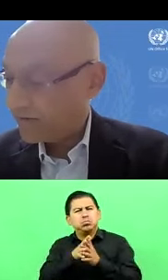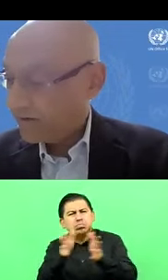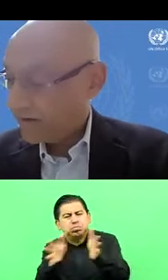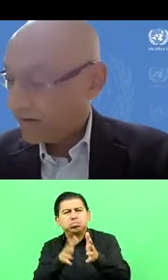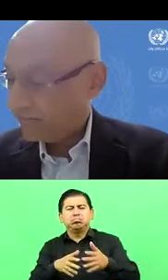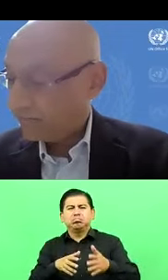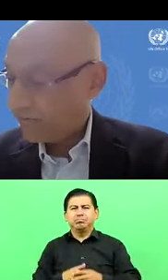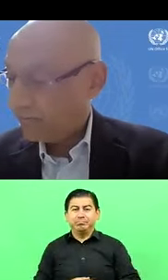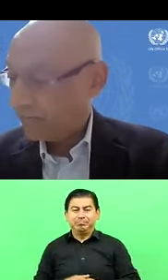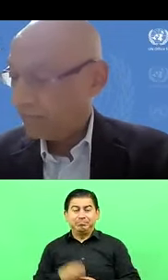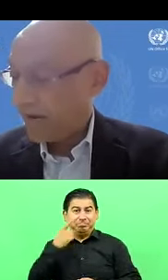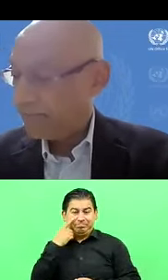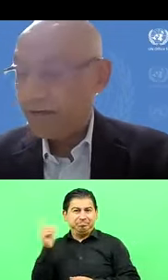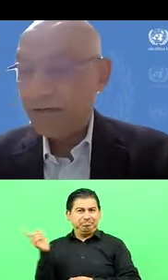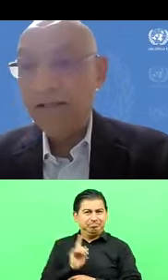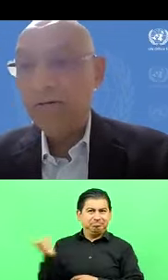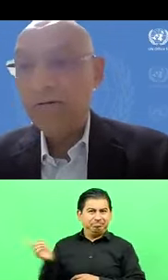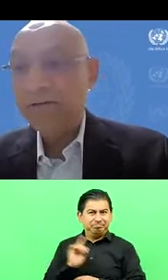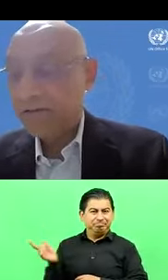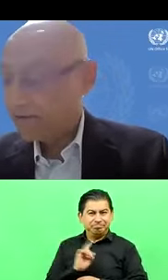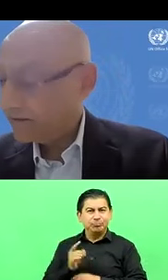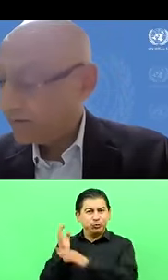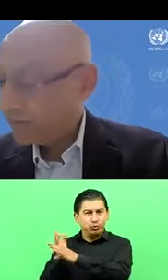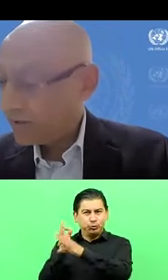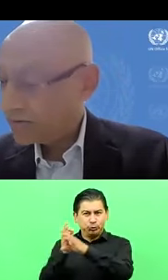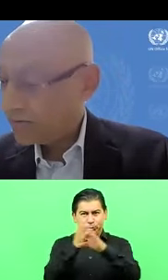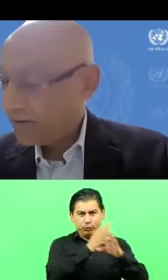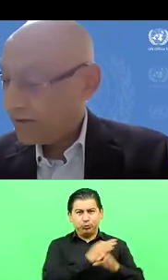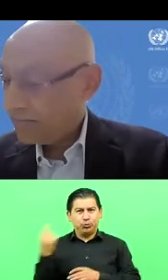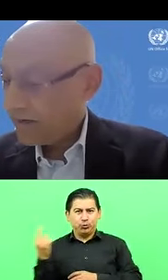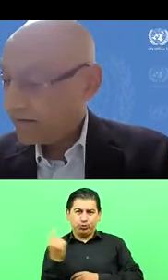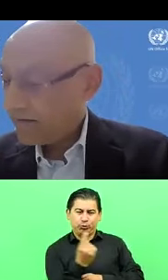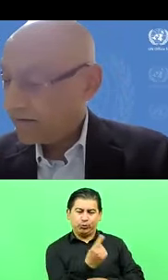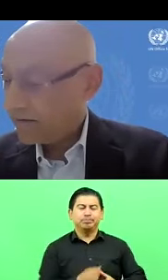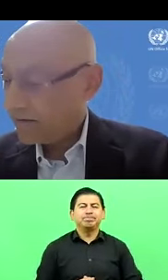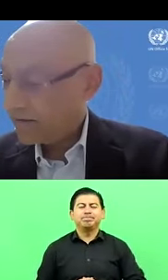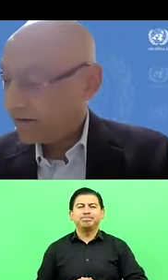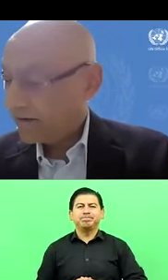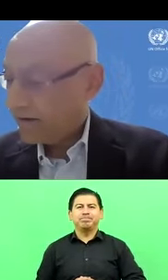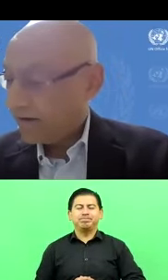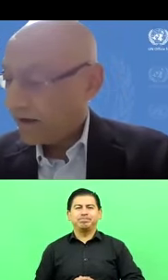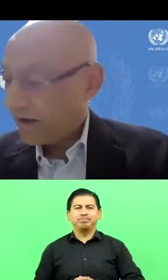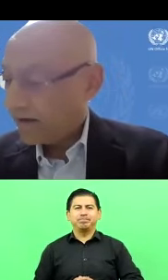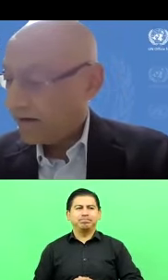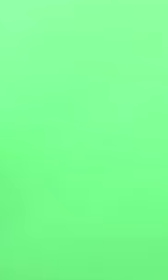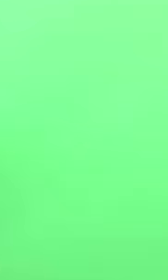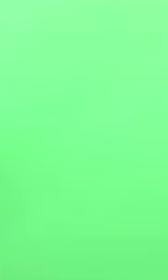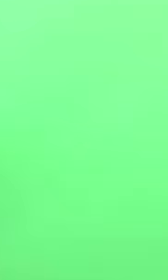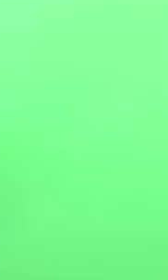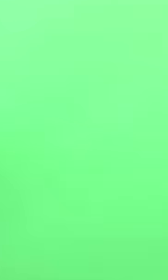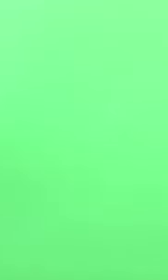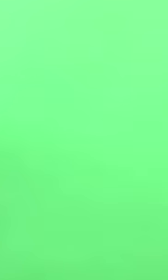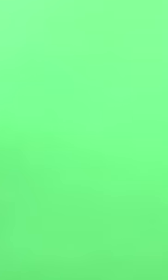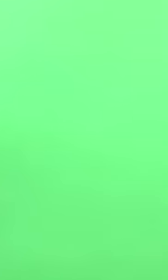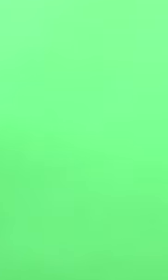chief from Pan American Health Organization and WHO, Piedad Huerta Arneros.